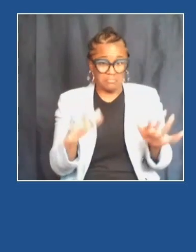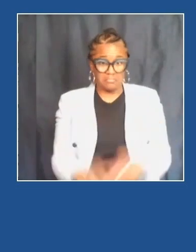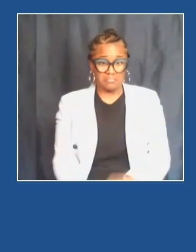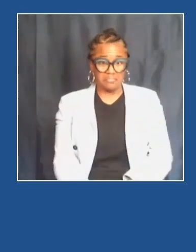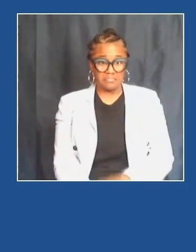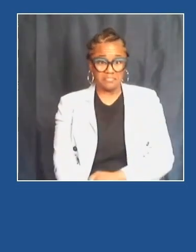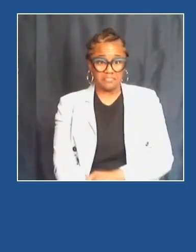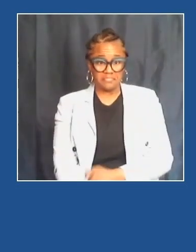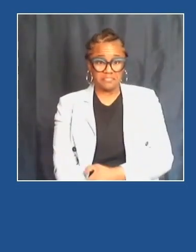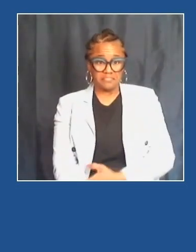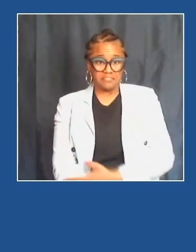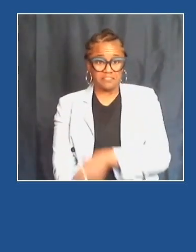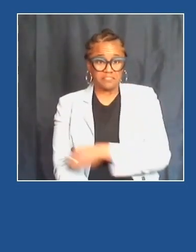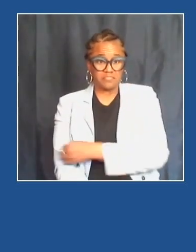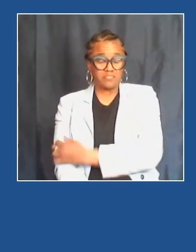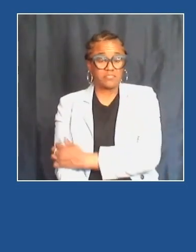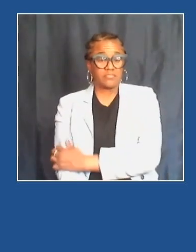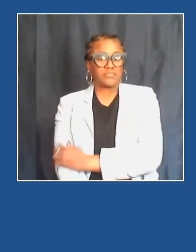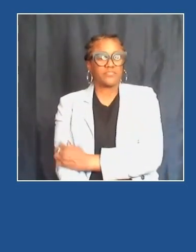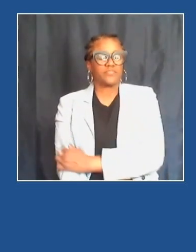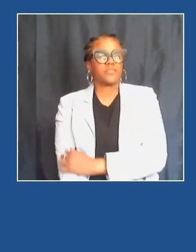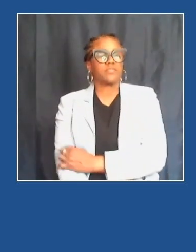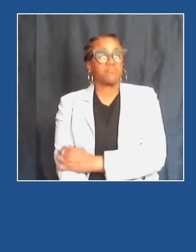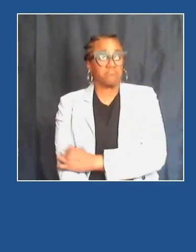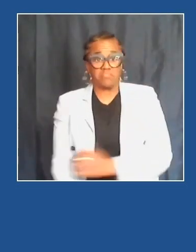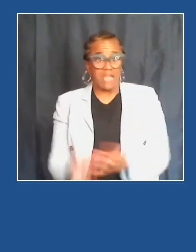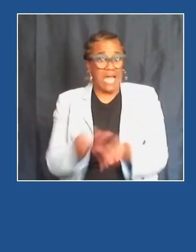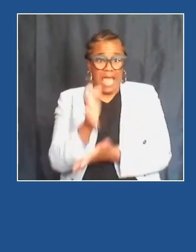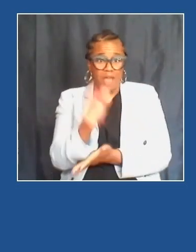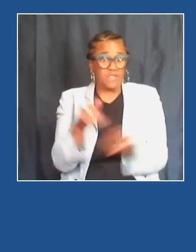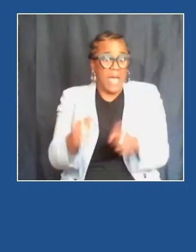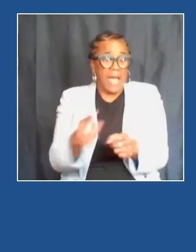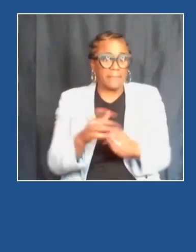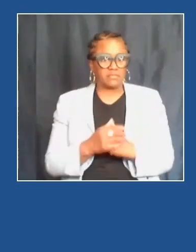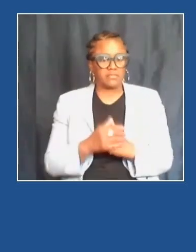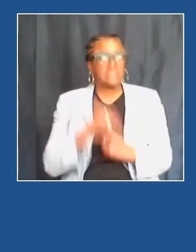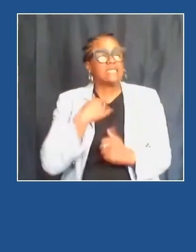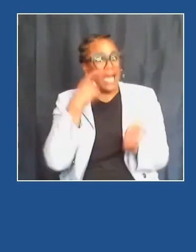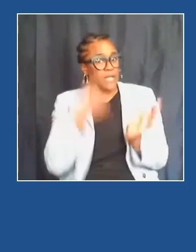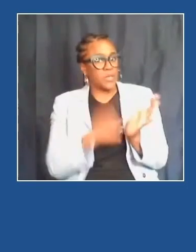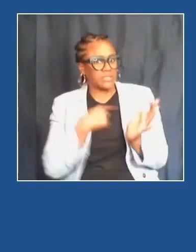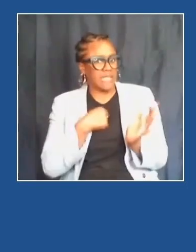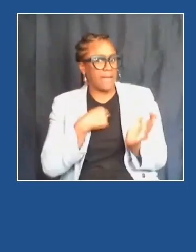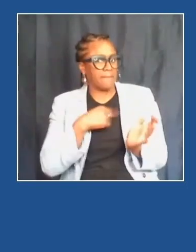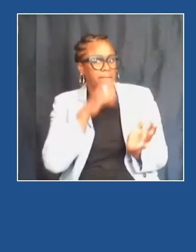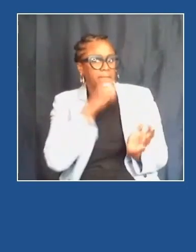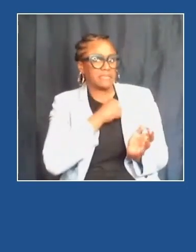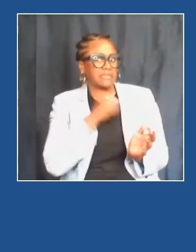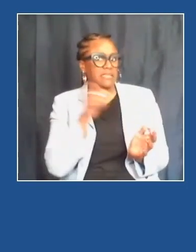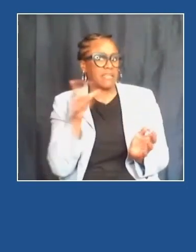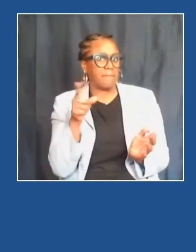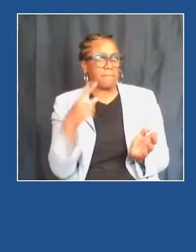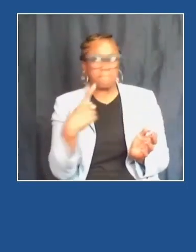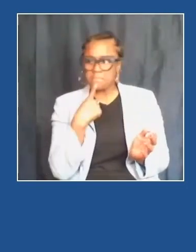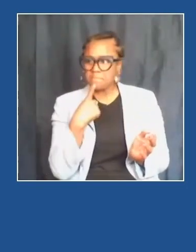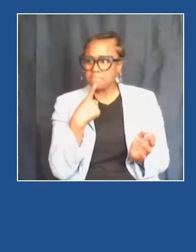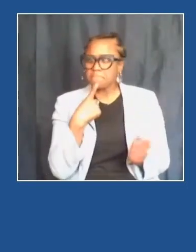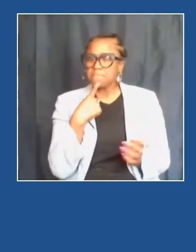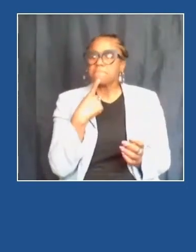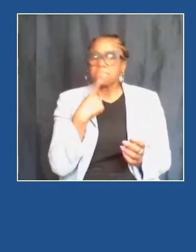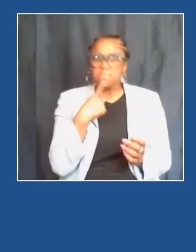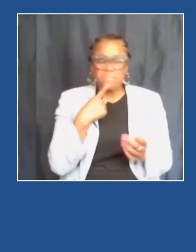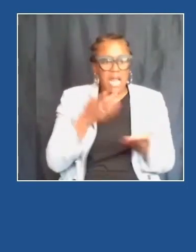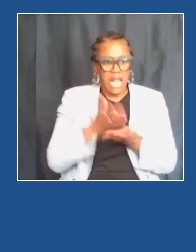All right. Then allow it. As I notice that I'm missing my friend, that's sadness. Allow it to come up. Notice